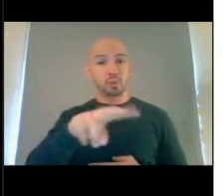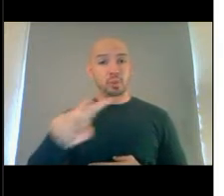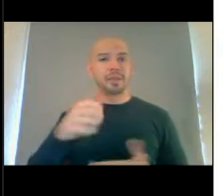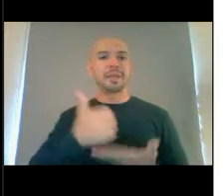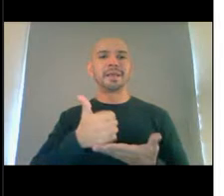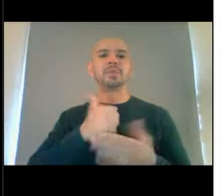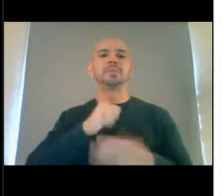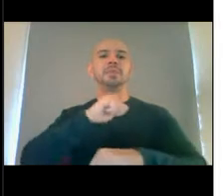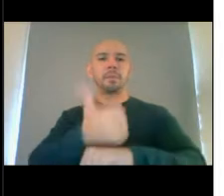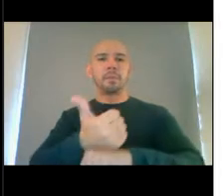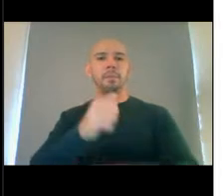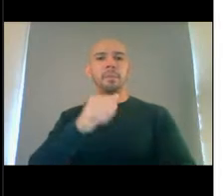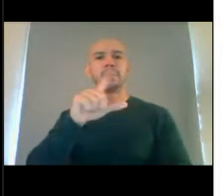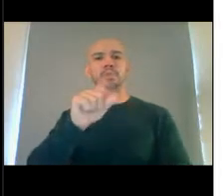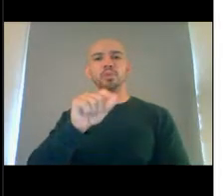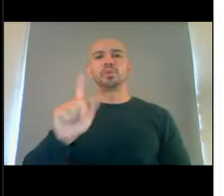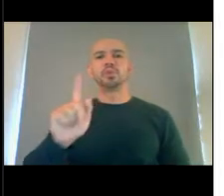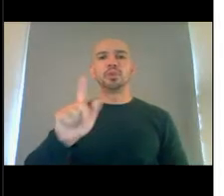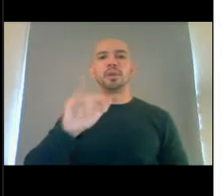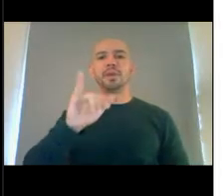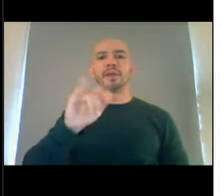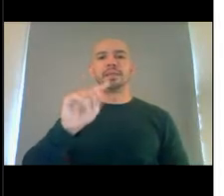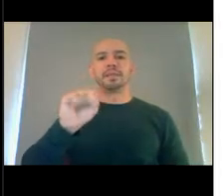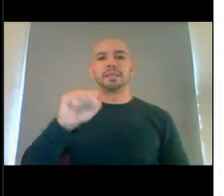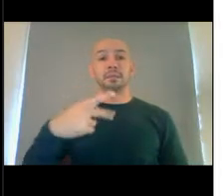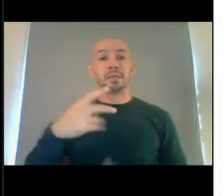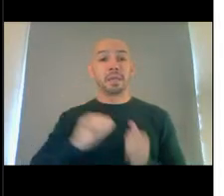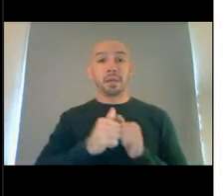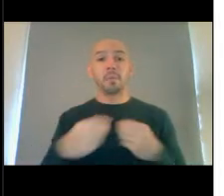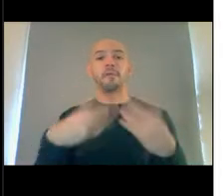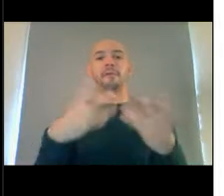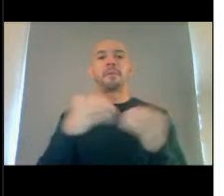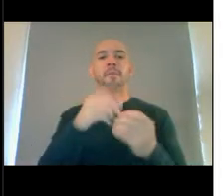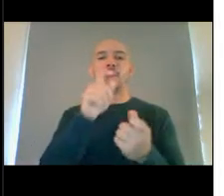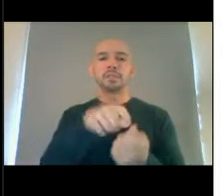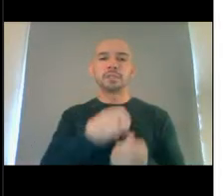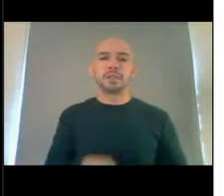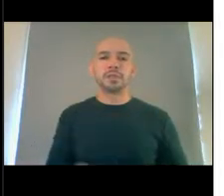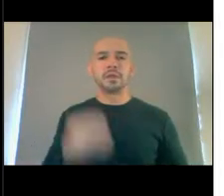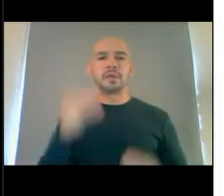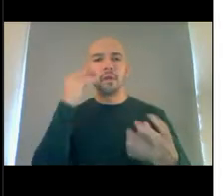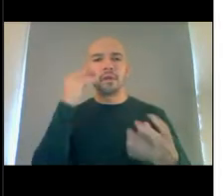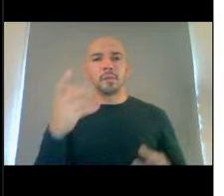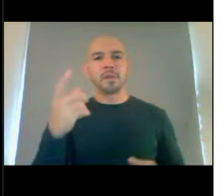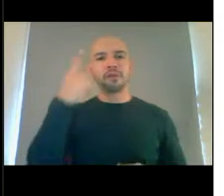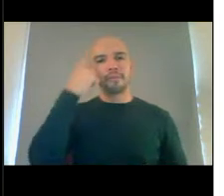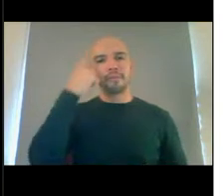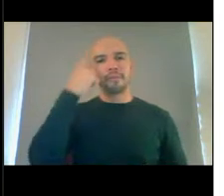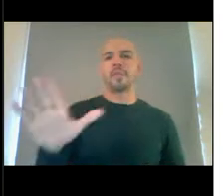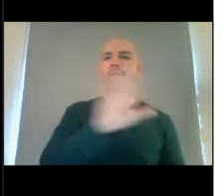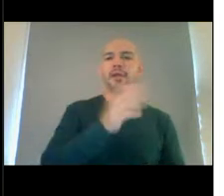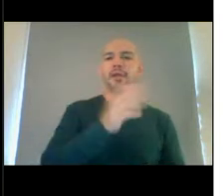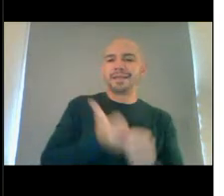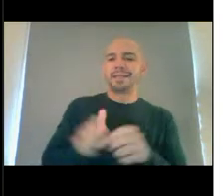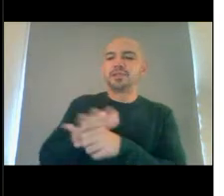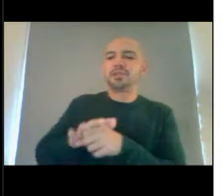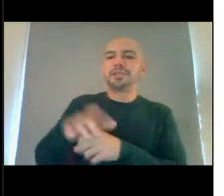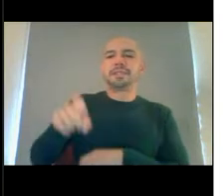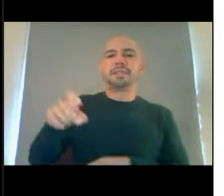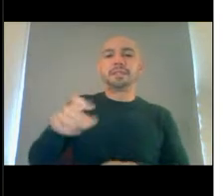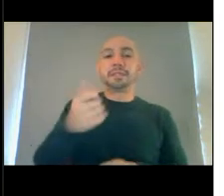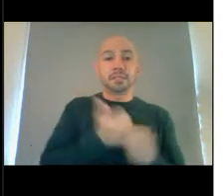2021 itsp by providing more detailed information on the needs of each strategic and regional corridor each